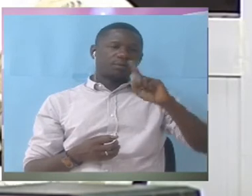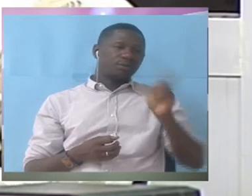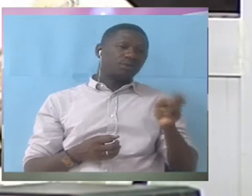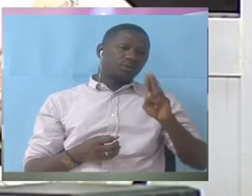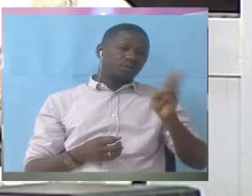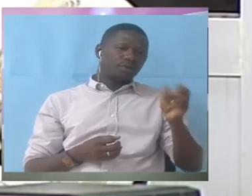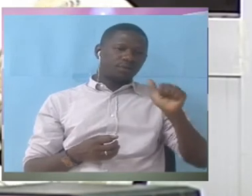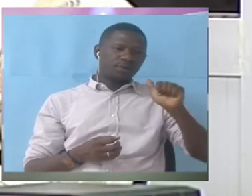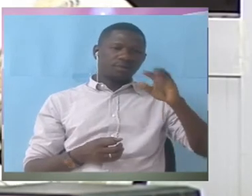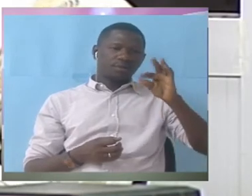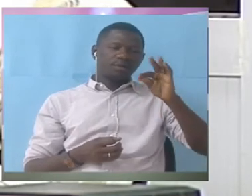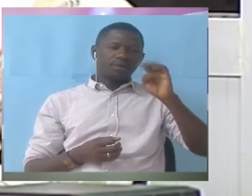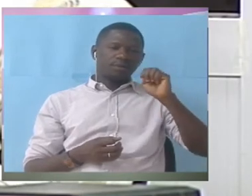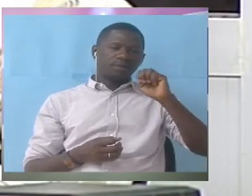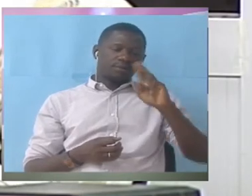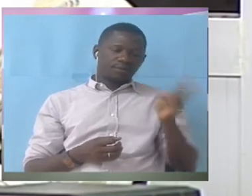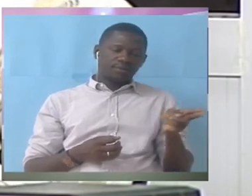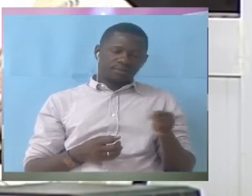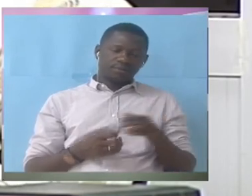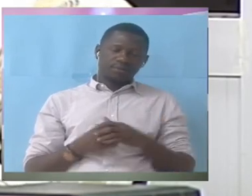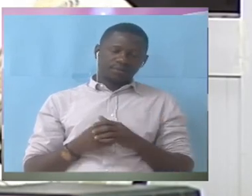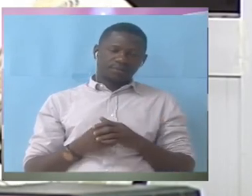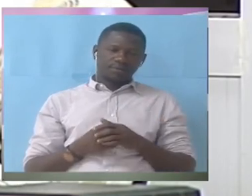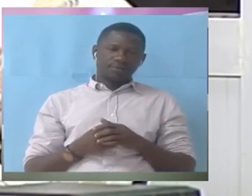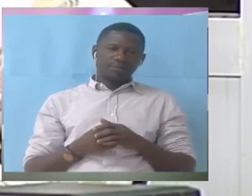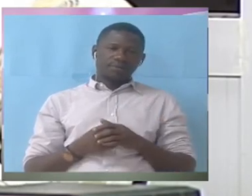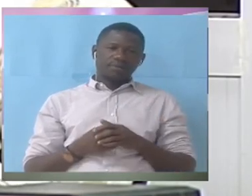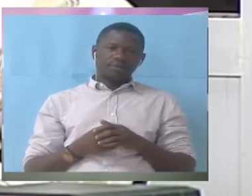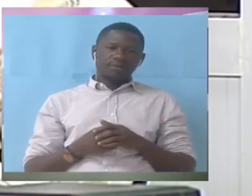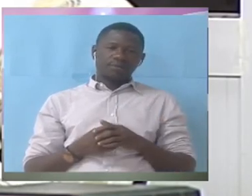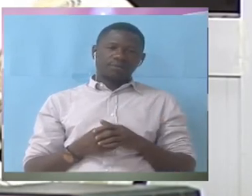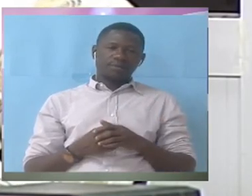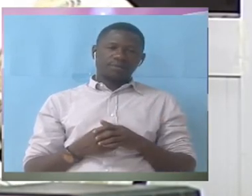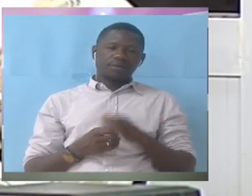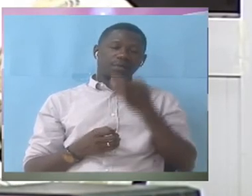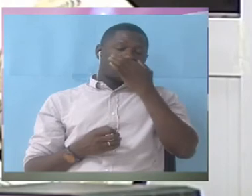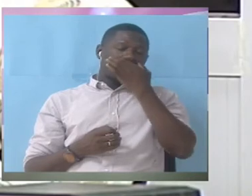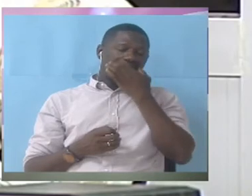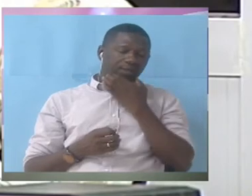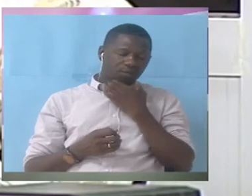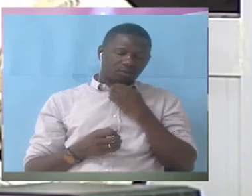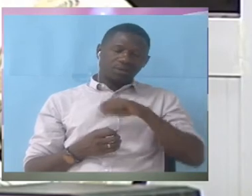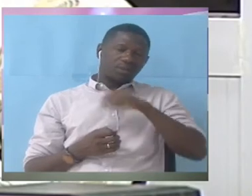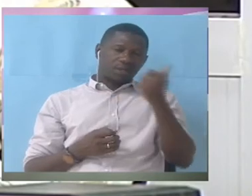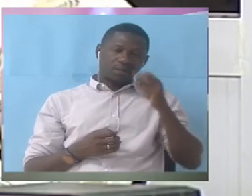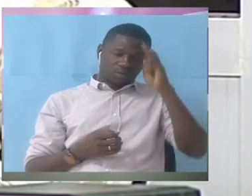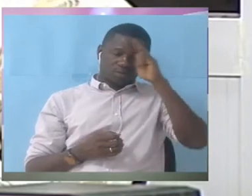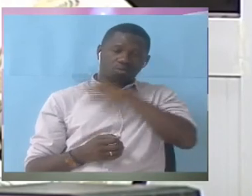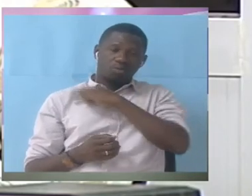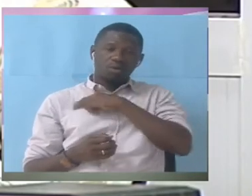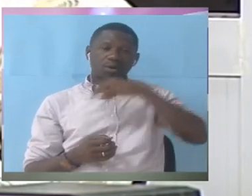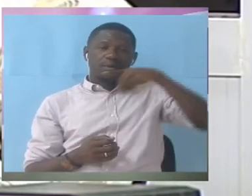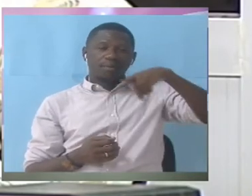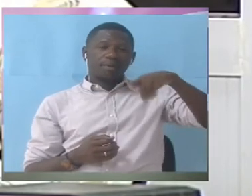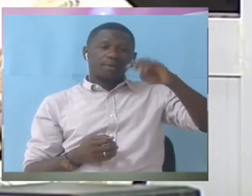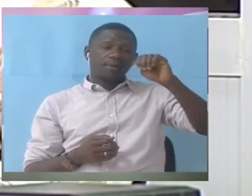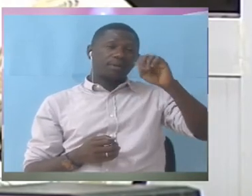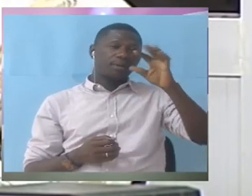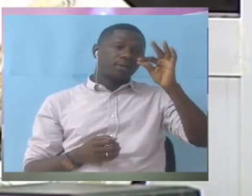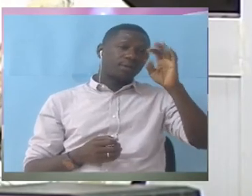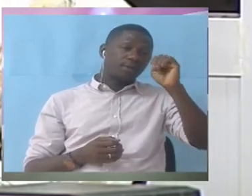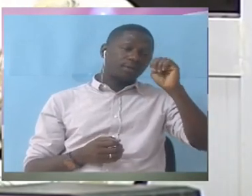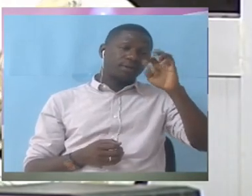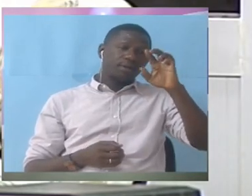lieutenant Peter Singate akit lieutenant Peter Singate and all the security details that were assigned